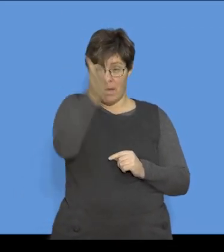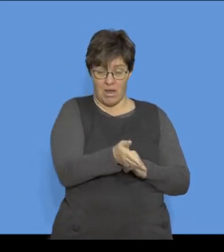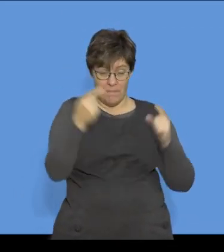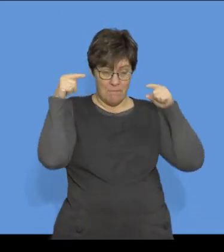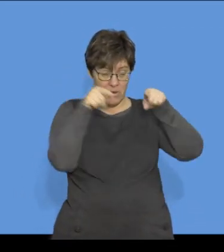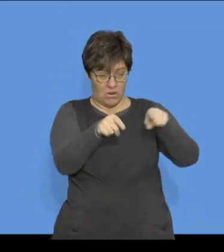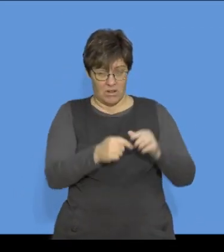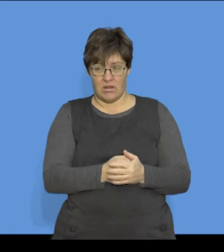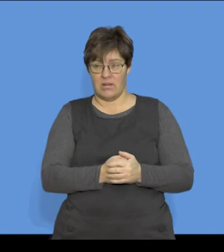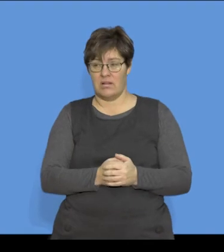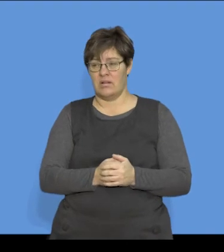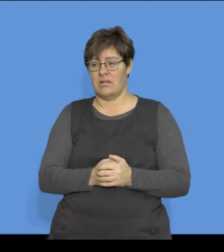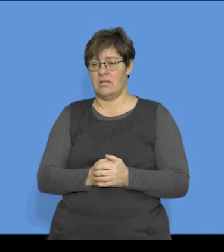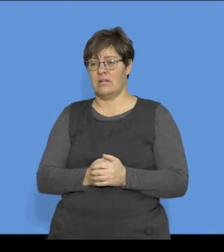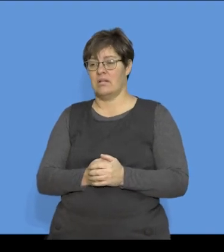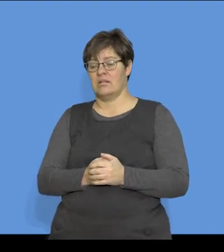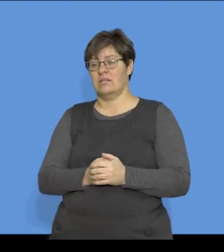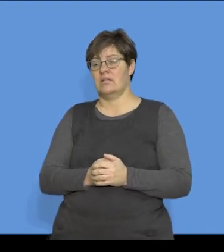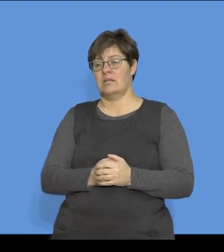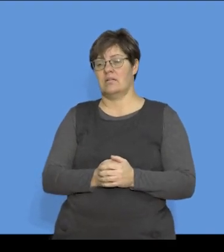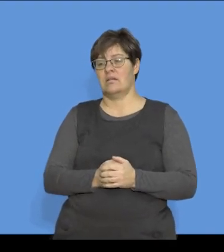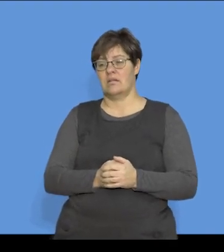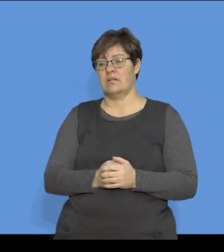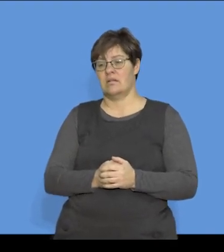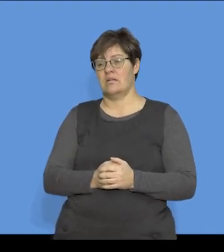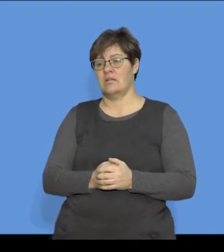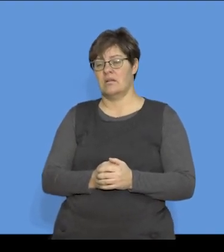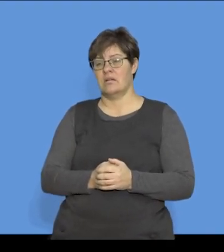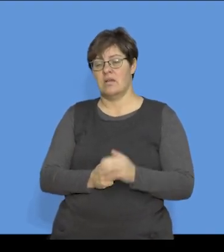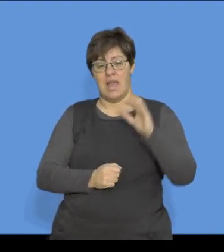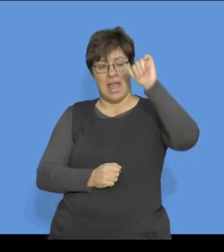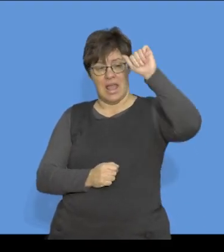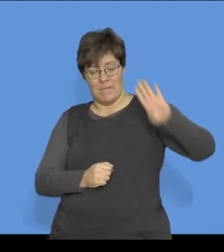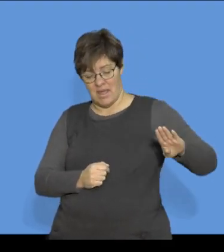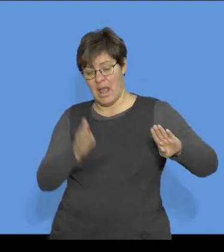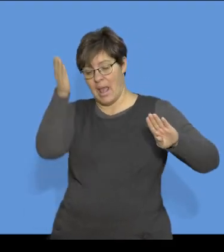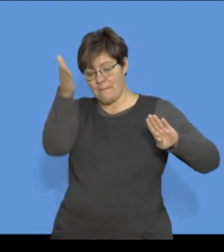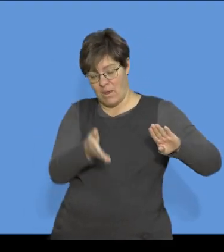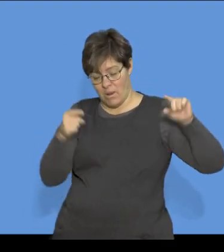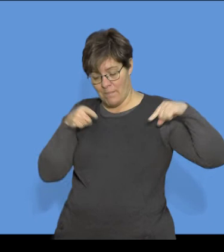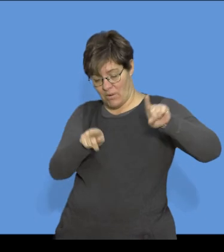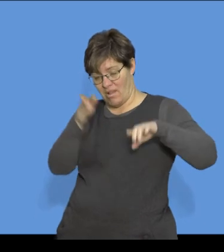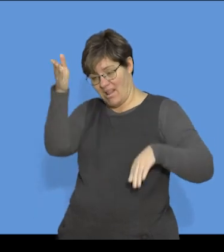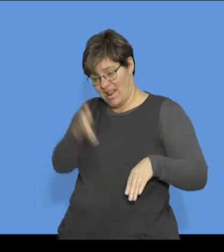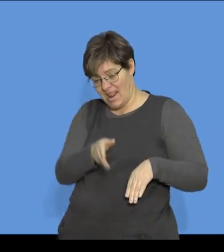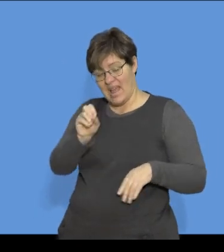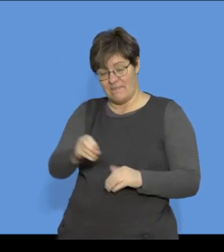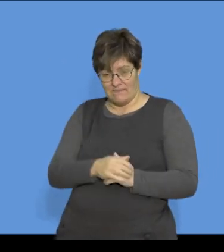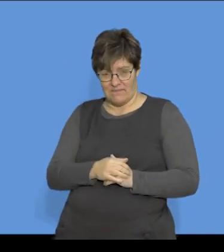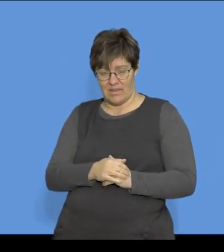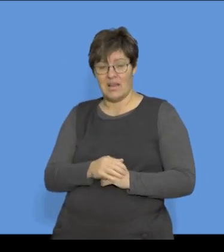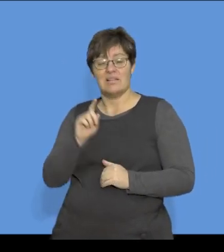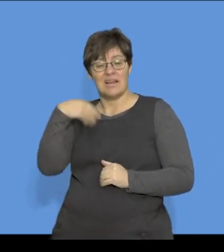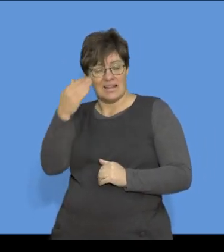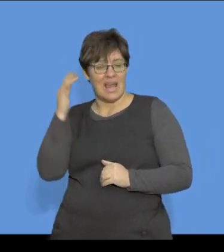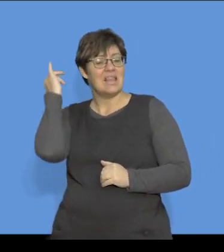AB. What is it that can we say about this, right? And at a later stage, you will see that it's one of the theorems that